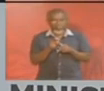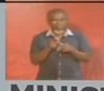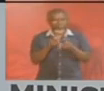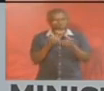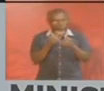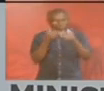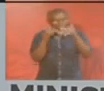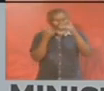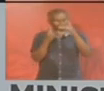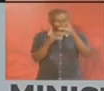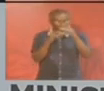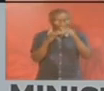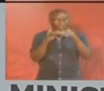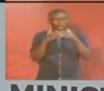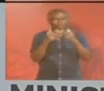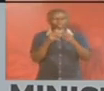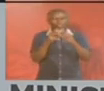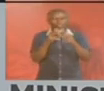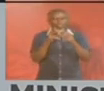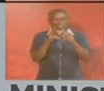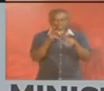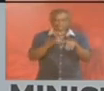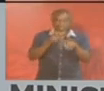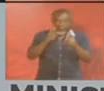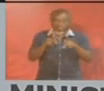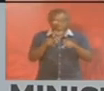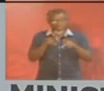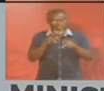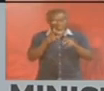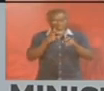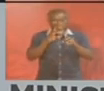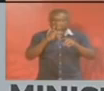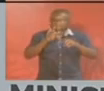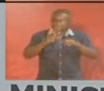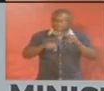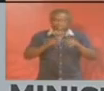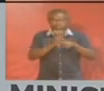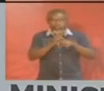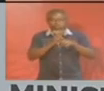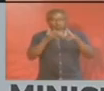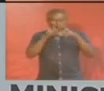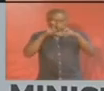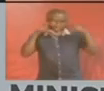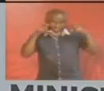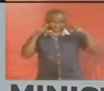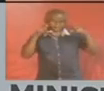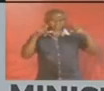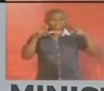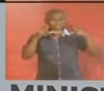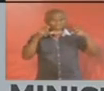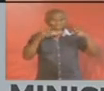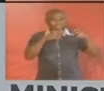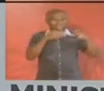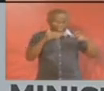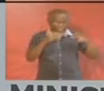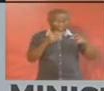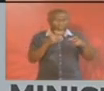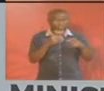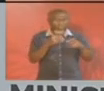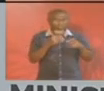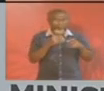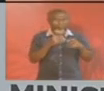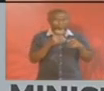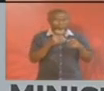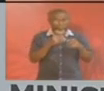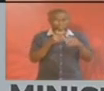time and in close proximity to each other. So those two scenarios, based on the public health, the guidance, and based on the